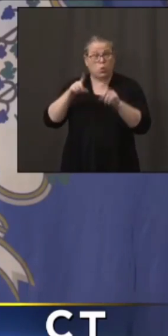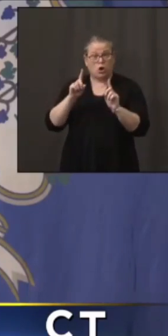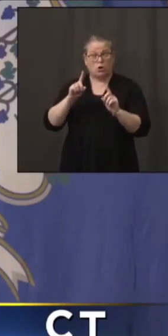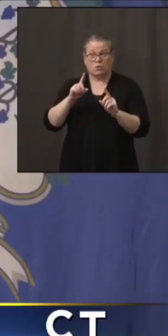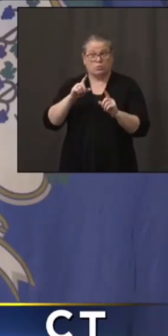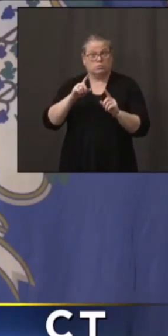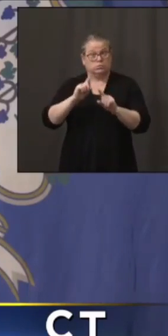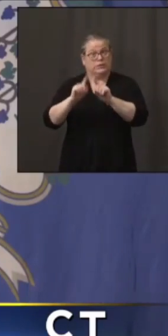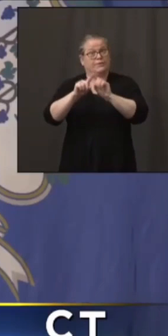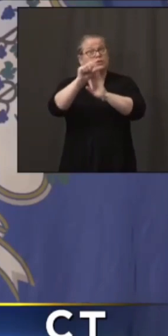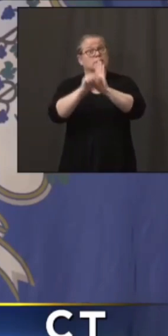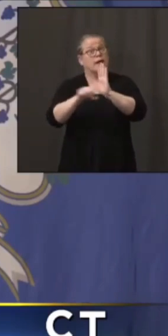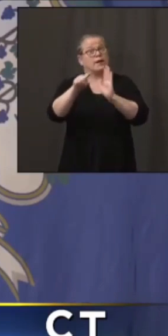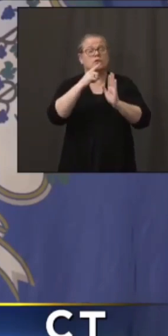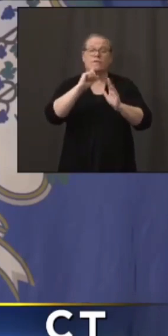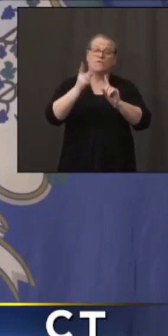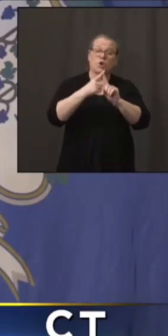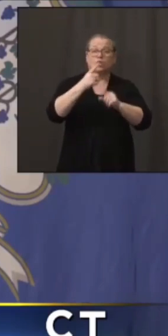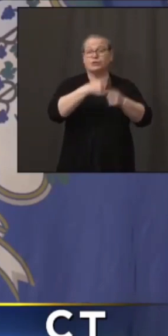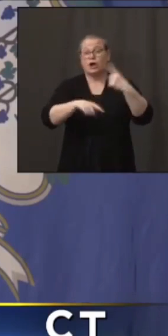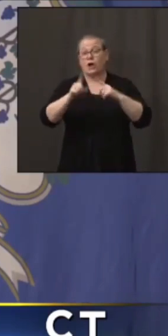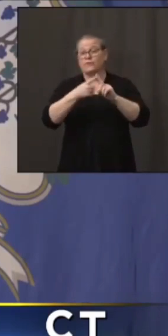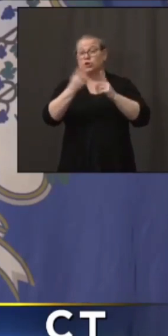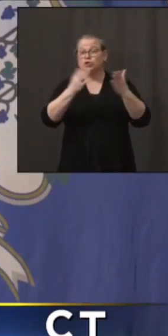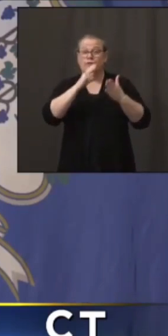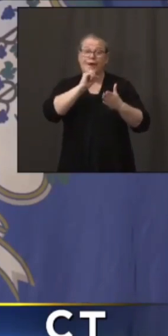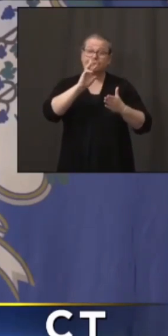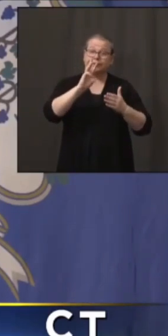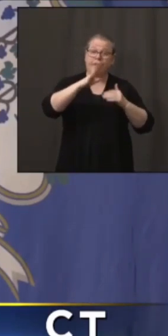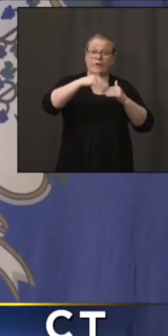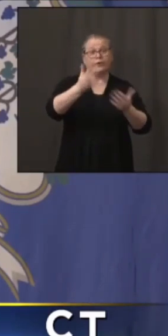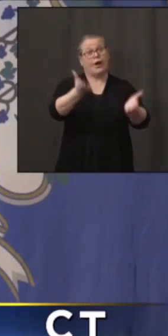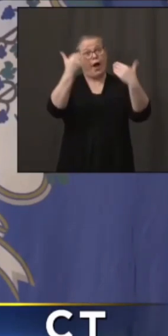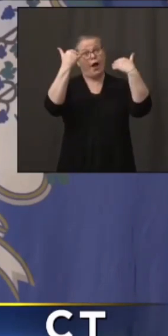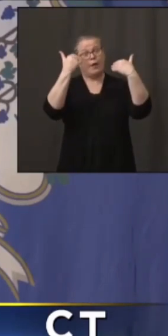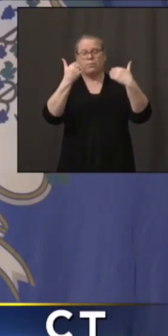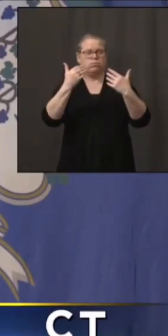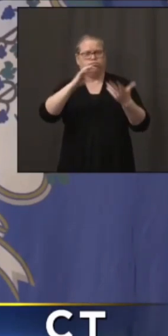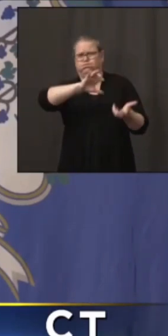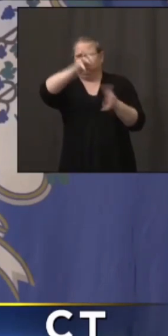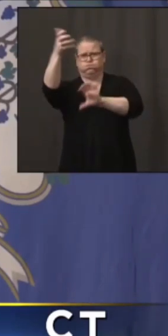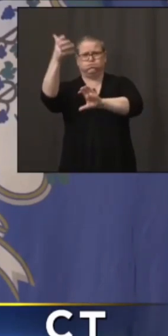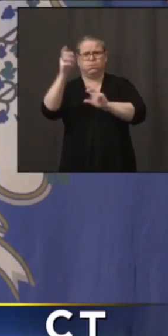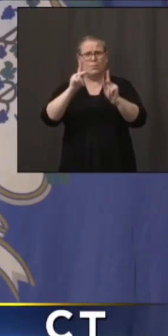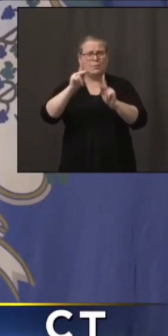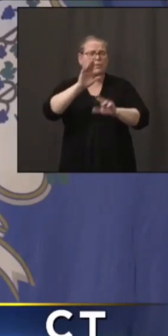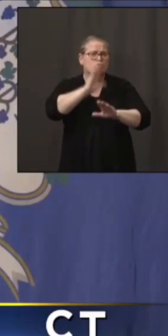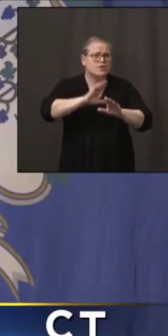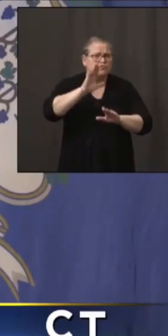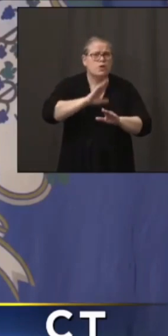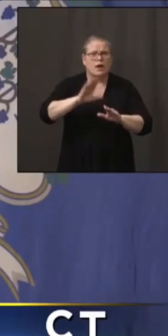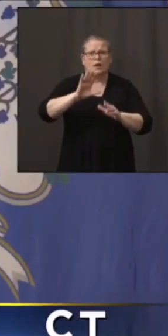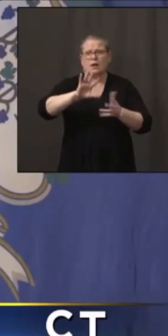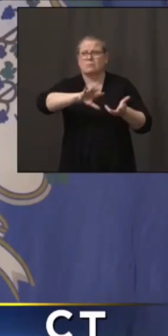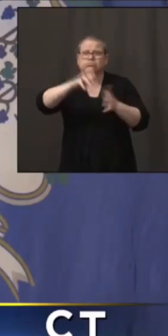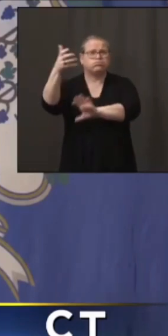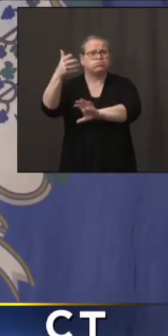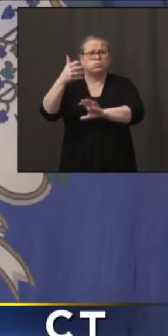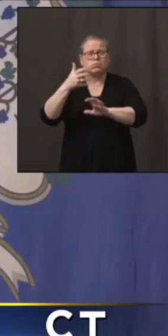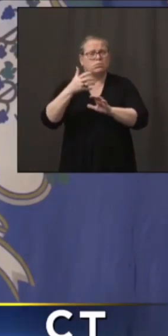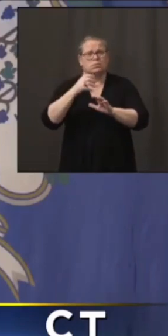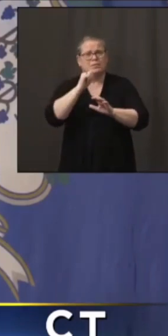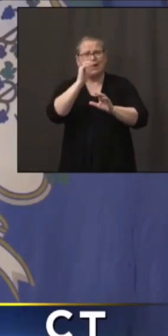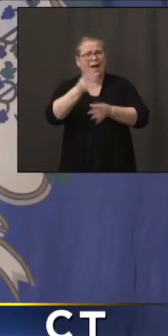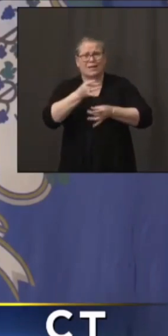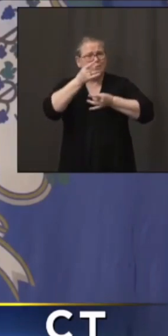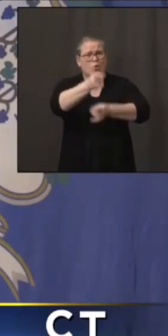And I think it's been a bit of a disaster, and it's led to an awful lot of confusion and frustration. And by the same token, I think